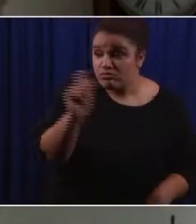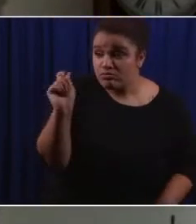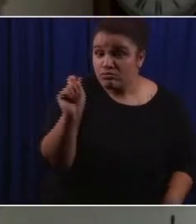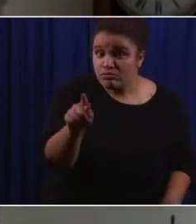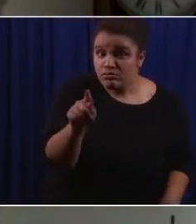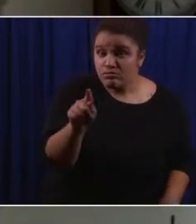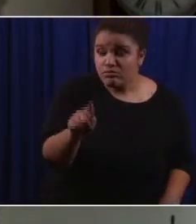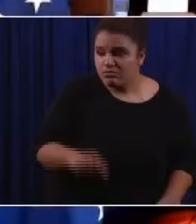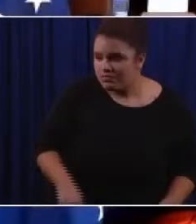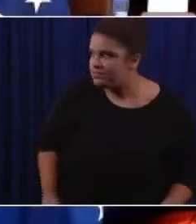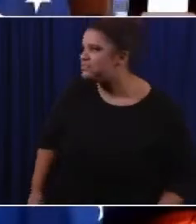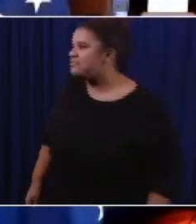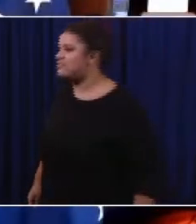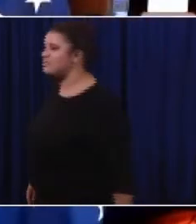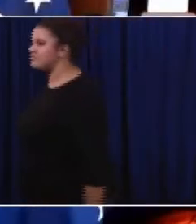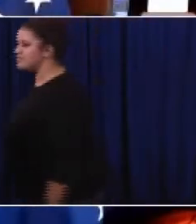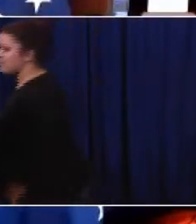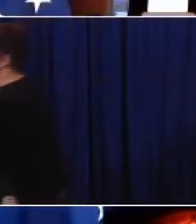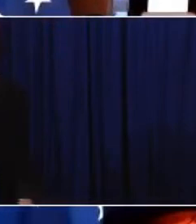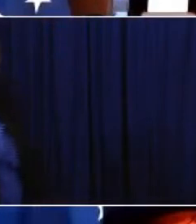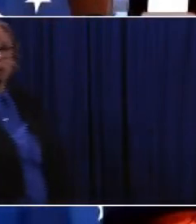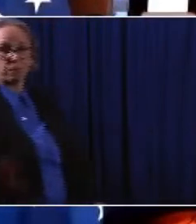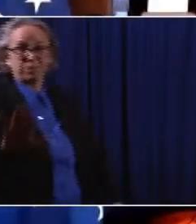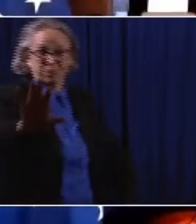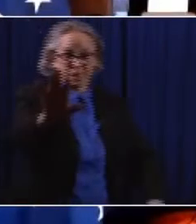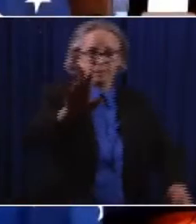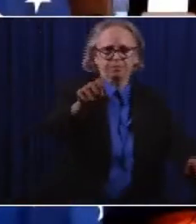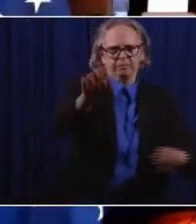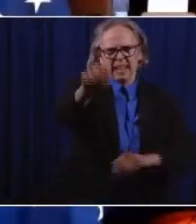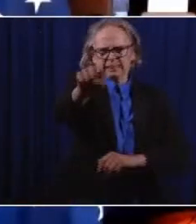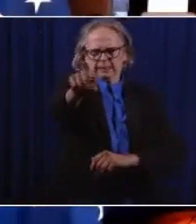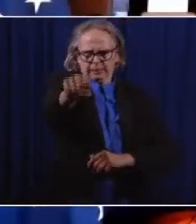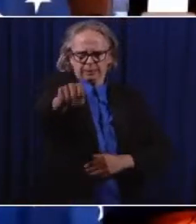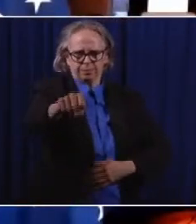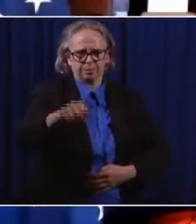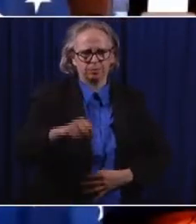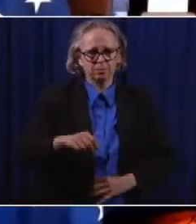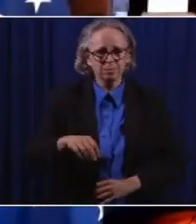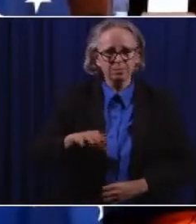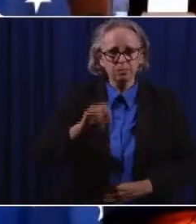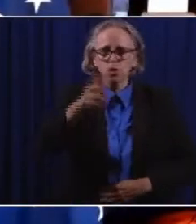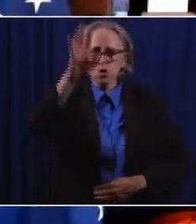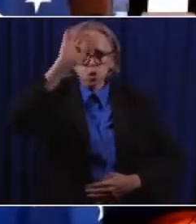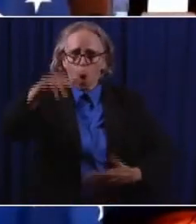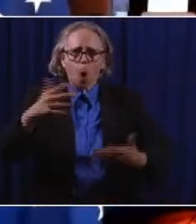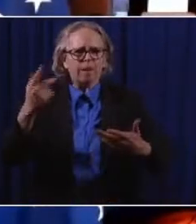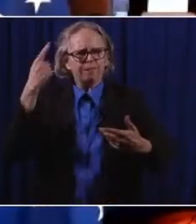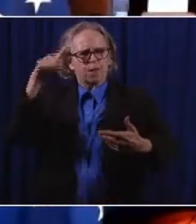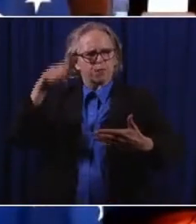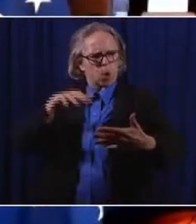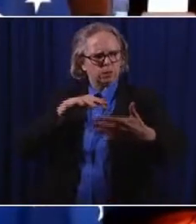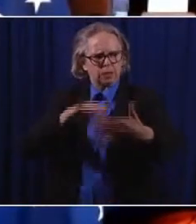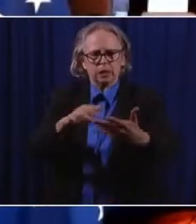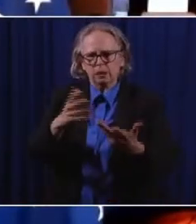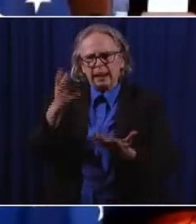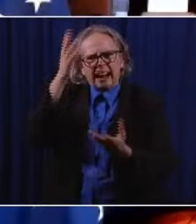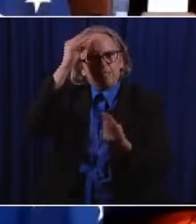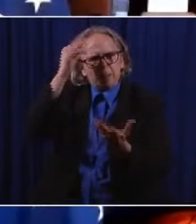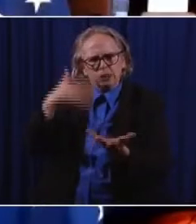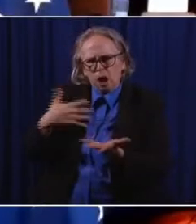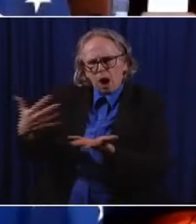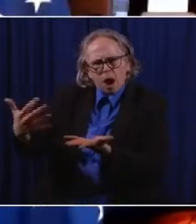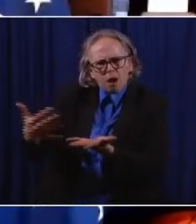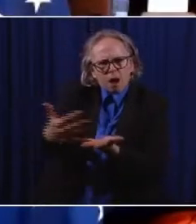Look, we wanted to have information about active cases and